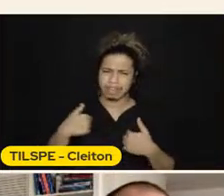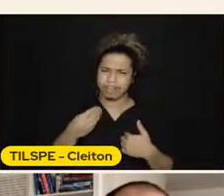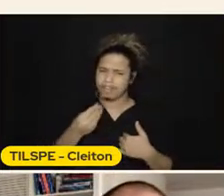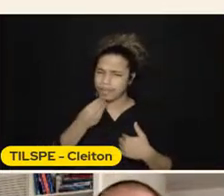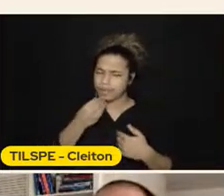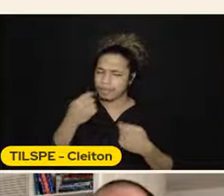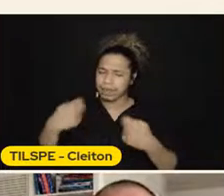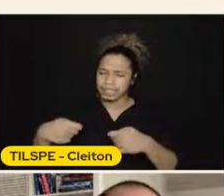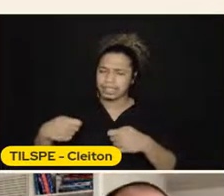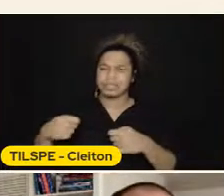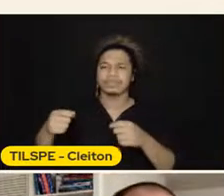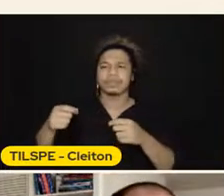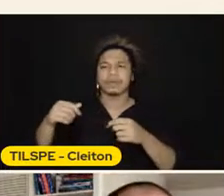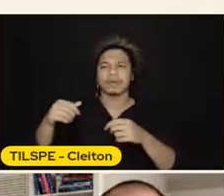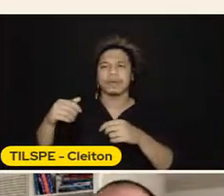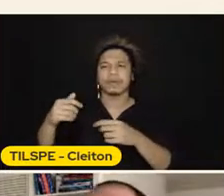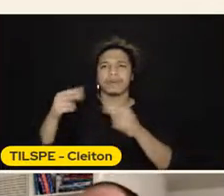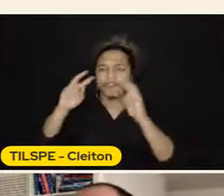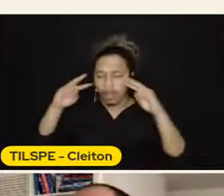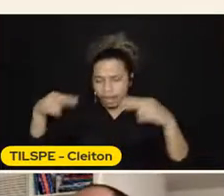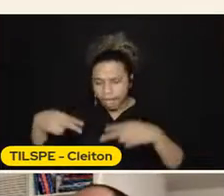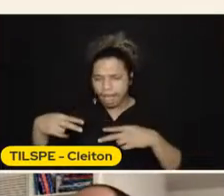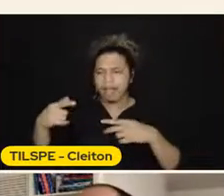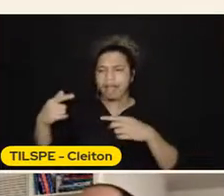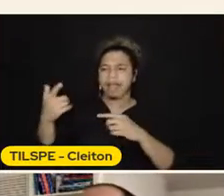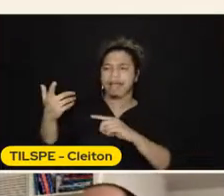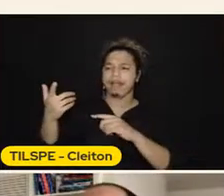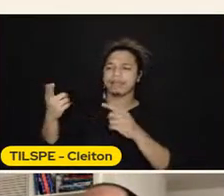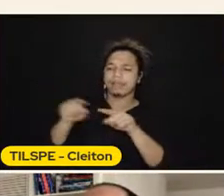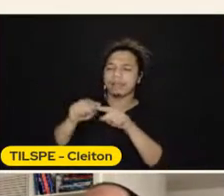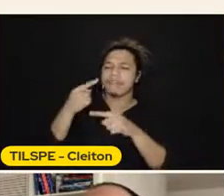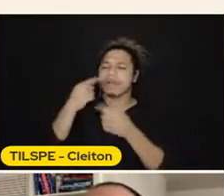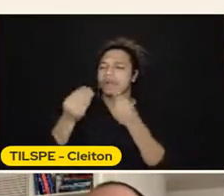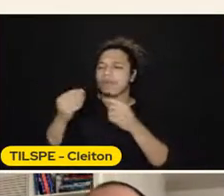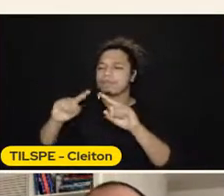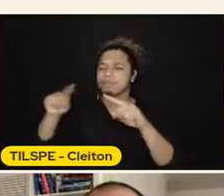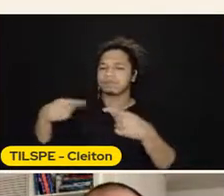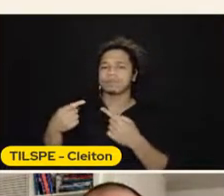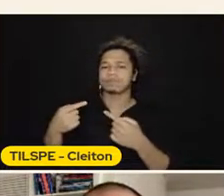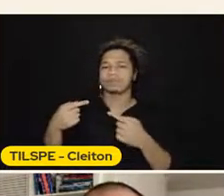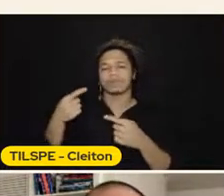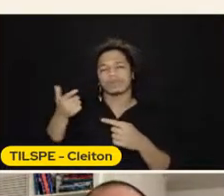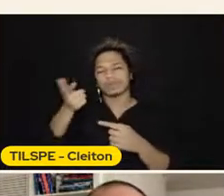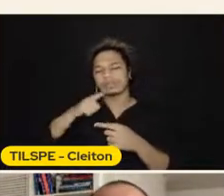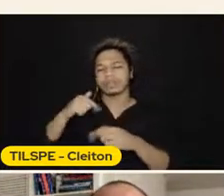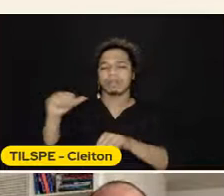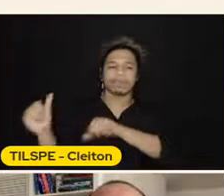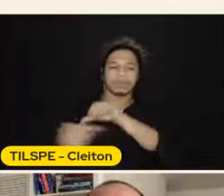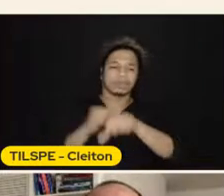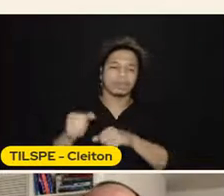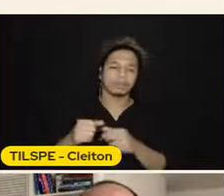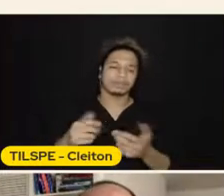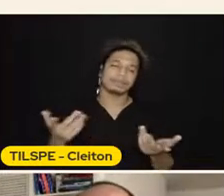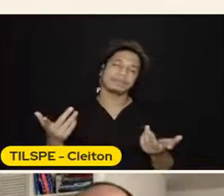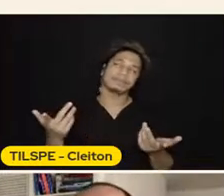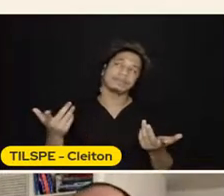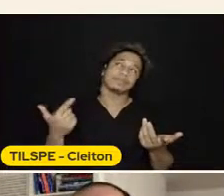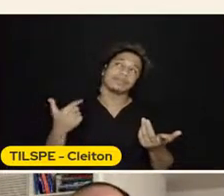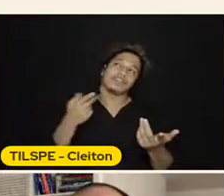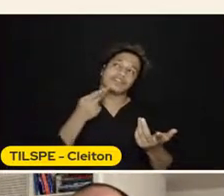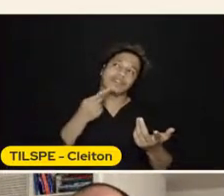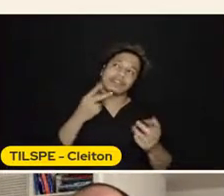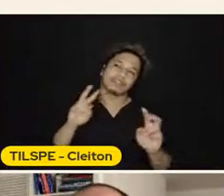to be addressed. They are still uncritical. We talked about stories in content